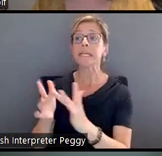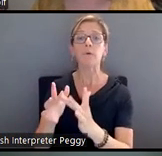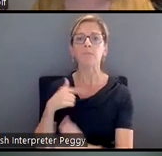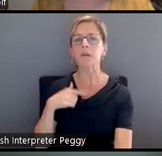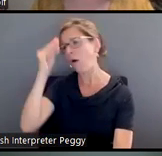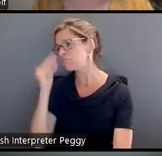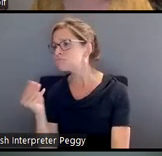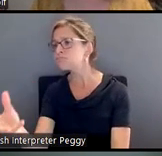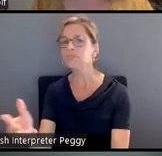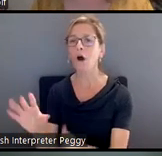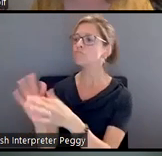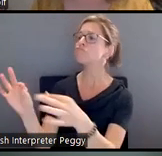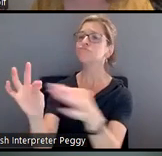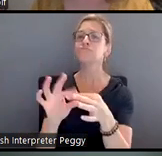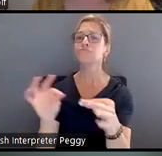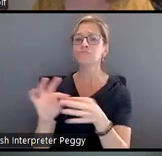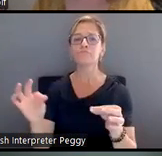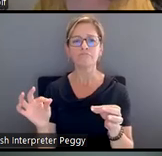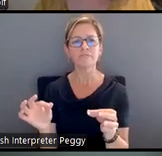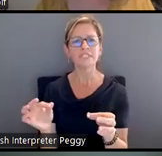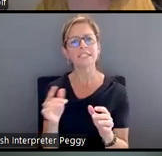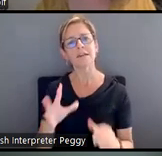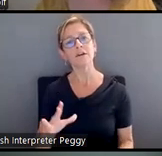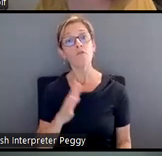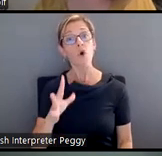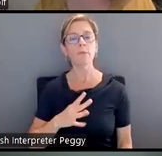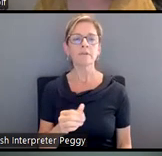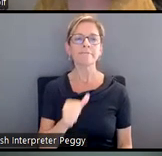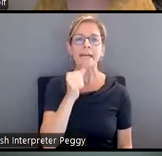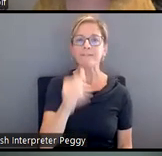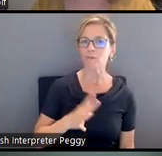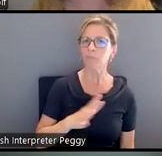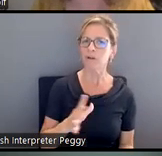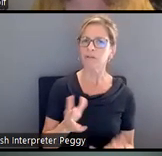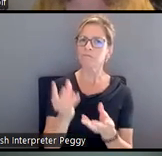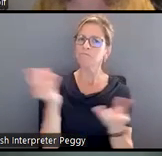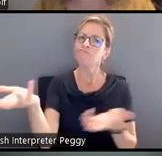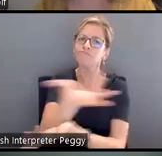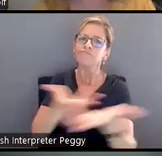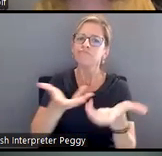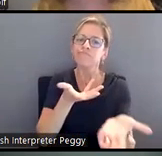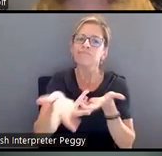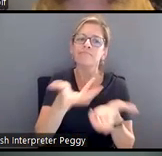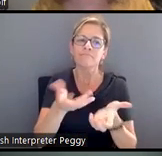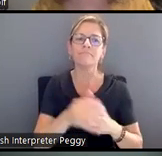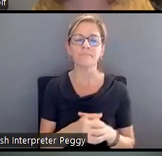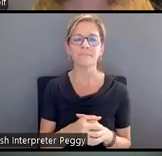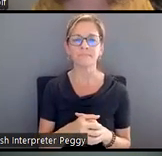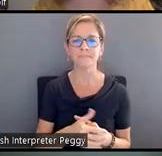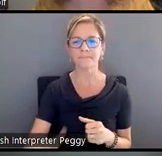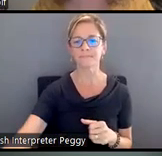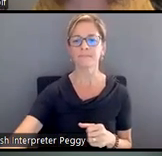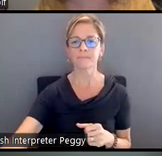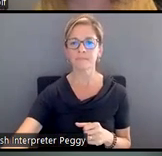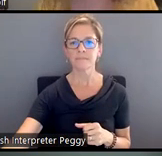don't see themselves specifically in that role. So any interaction that someone from your